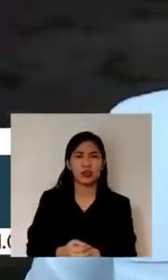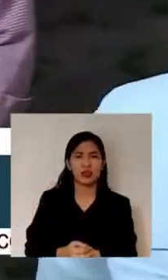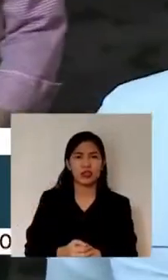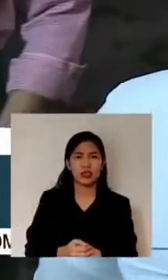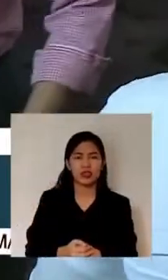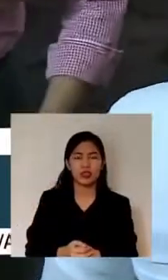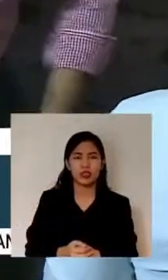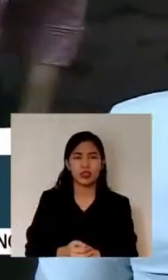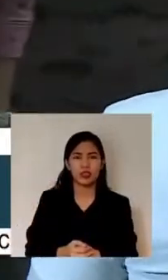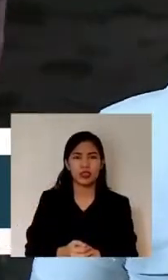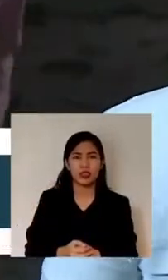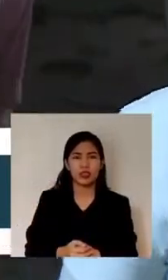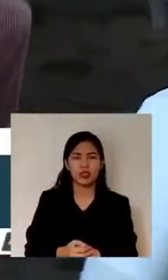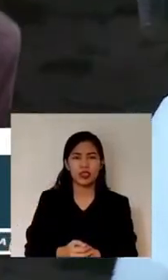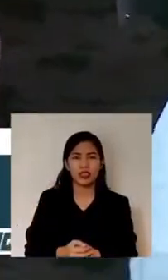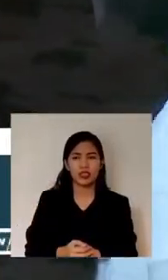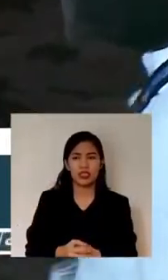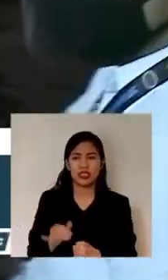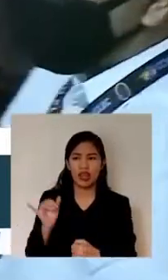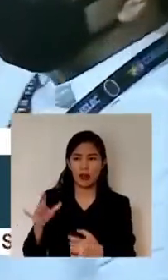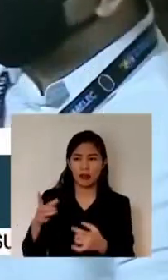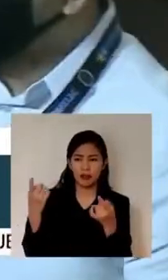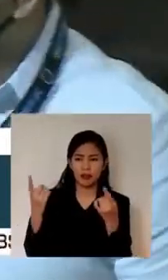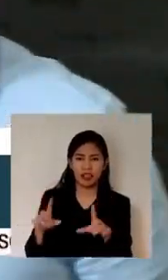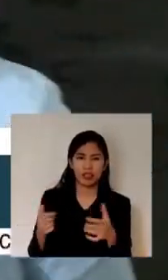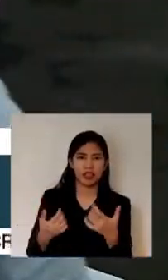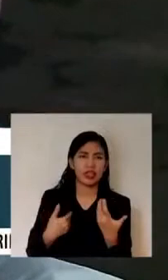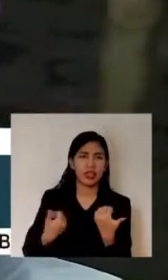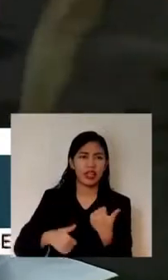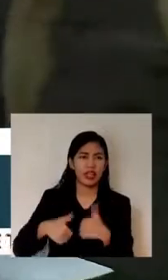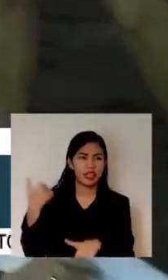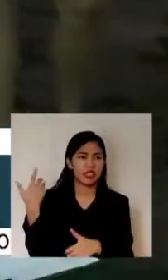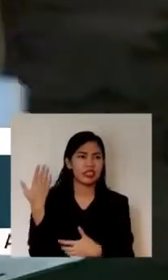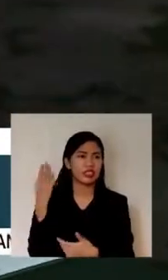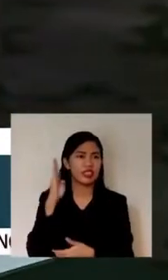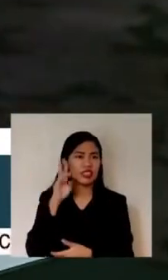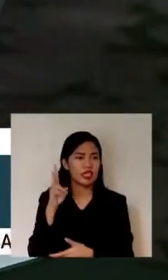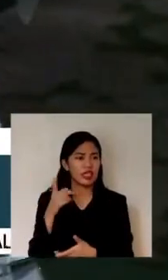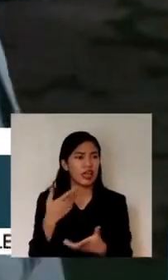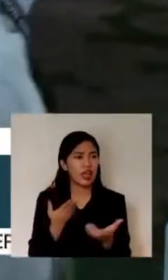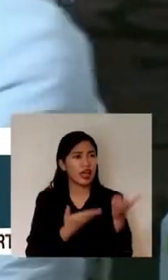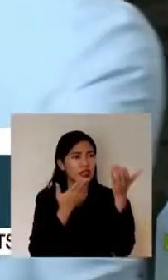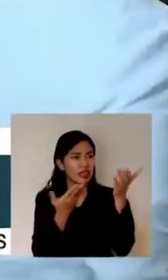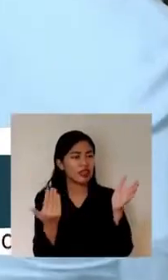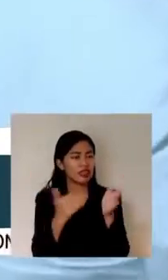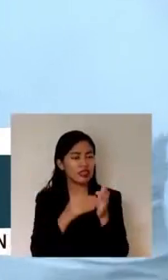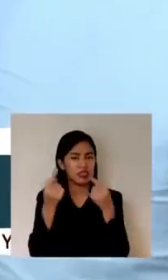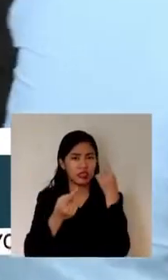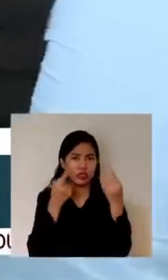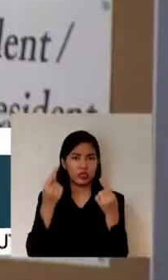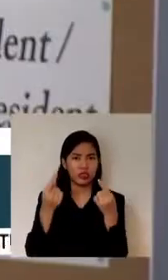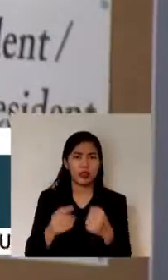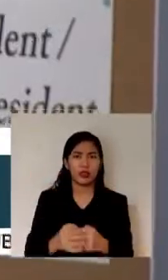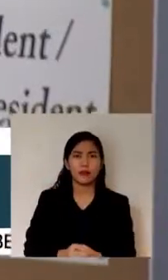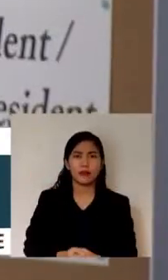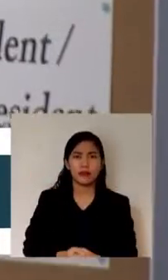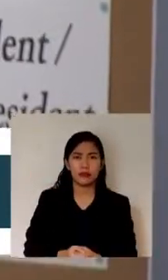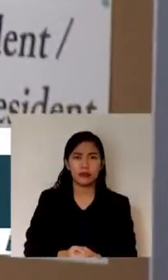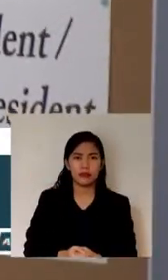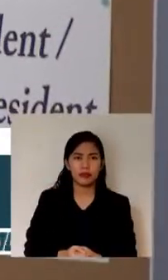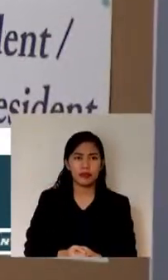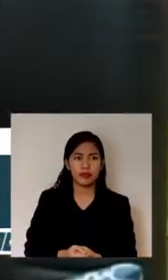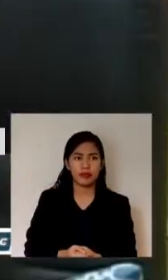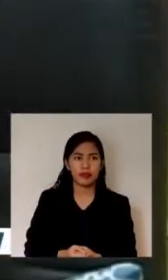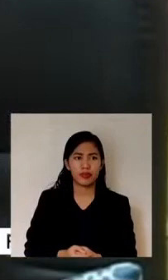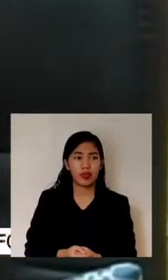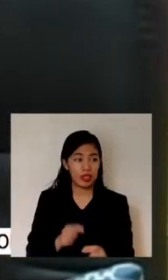dito. Mag-motion for reconsideration din naman sila eh. Tumungin niya na lang si Secretary Salpanelo as spokesman eh. Anong comment niya